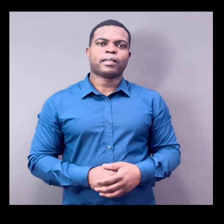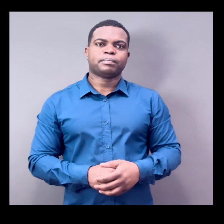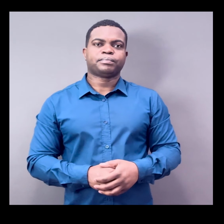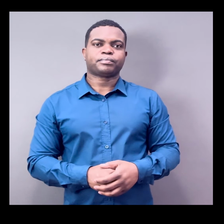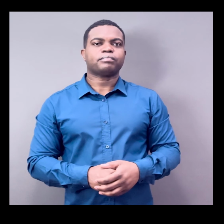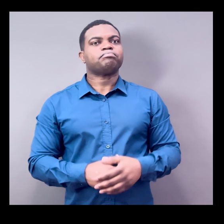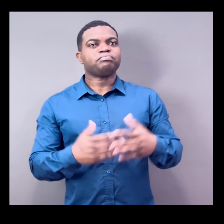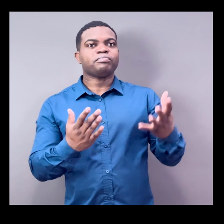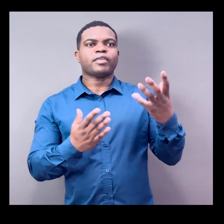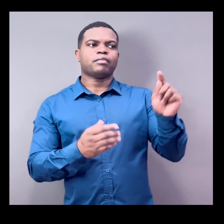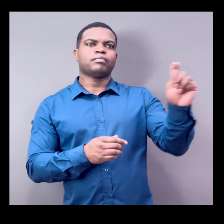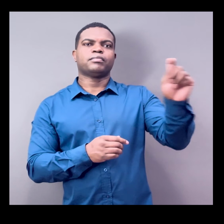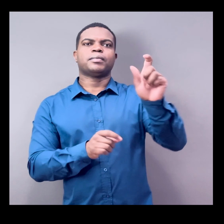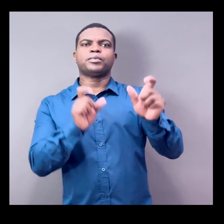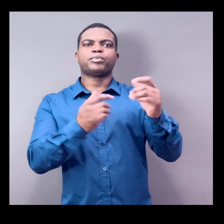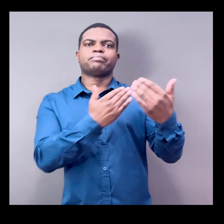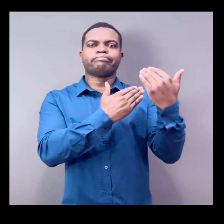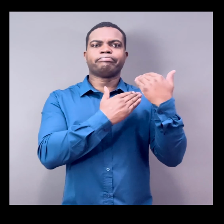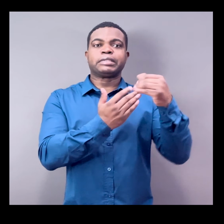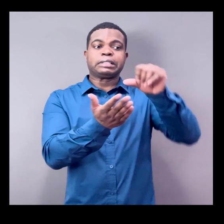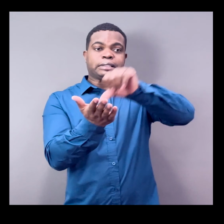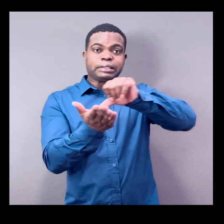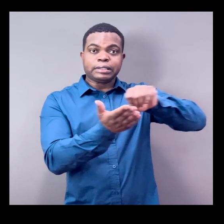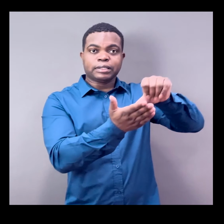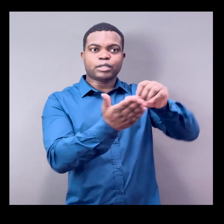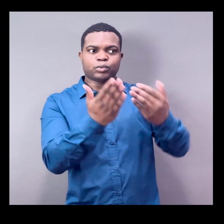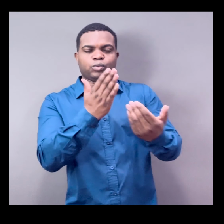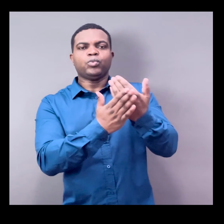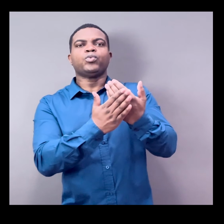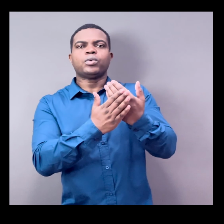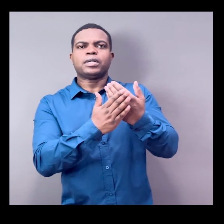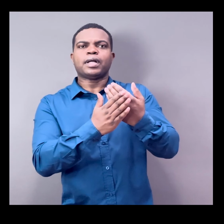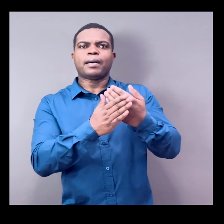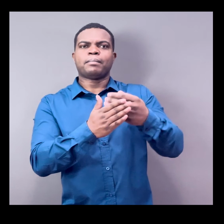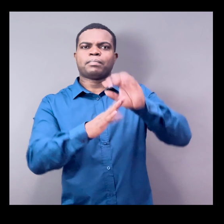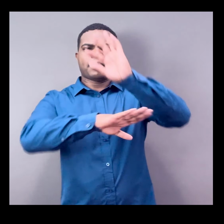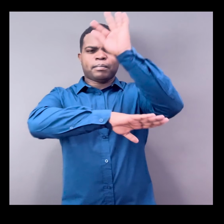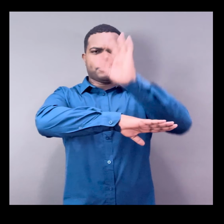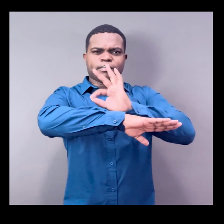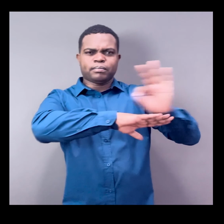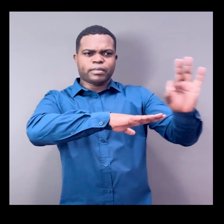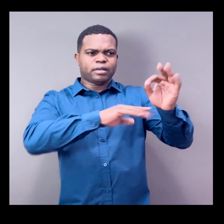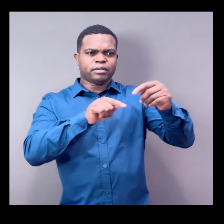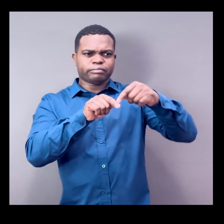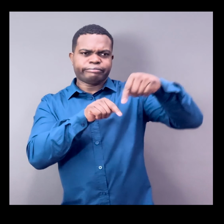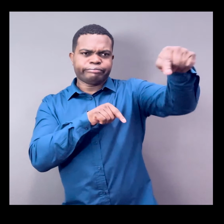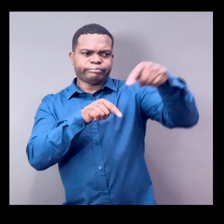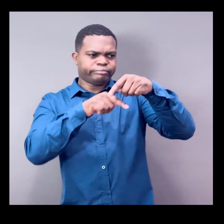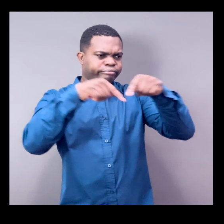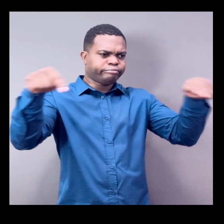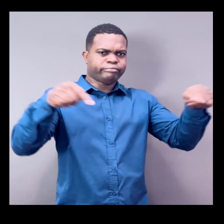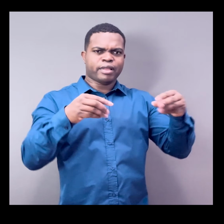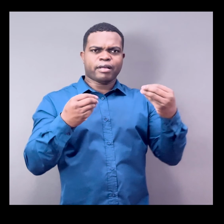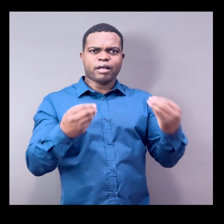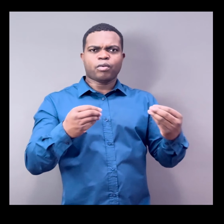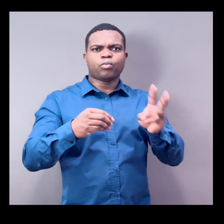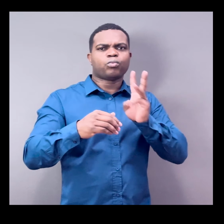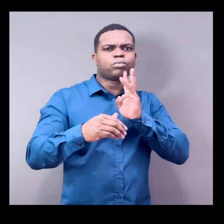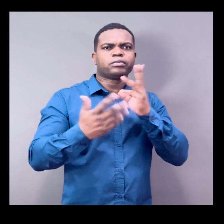urban reformers or urban planners, they now saw the need to involve the community in whatever they are doing. So